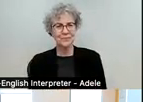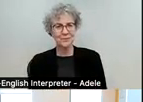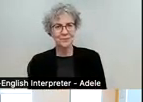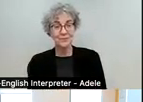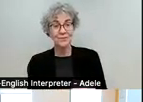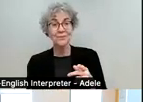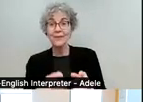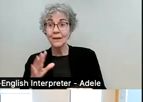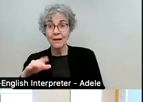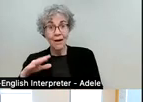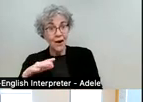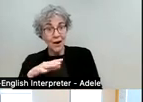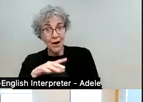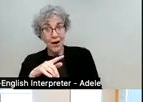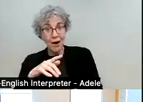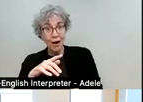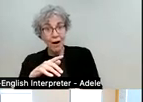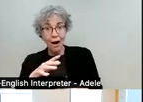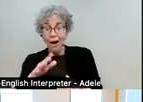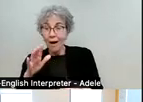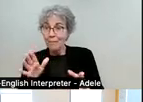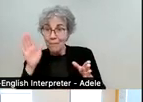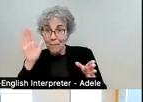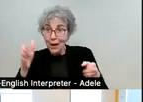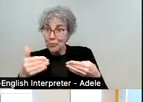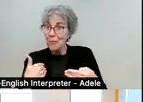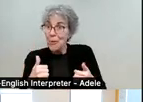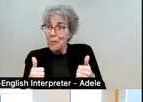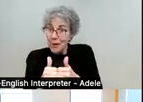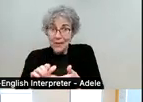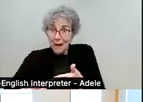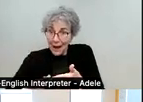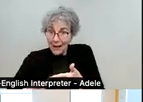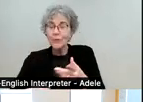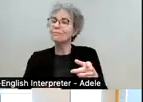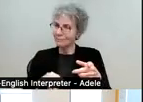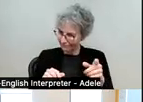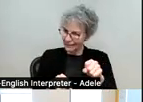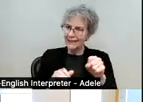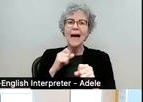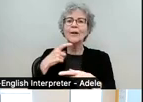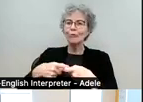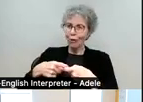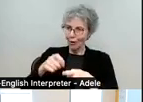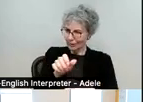You've got your ensuite bathroom. The closet. Nice.